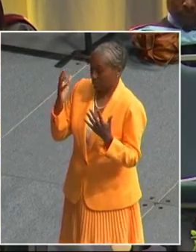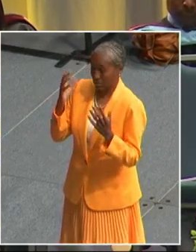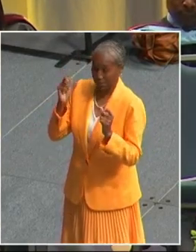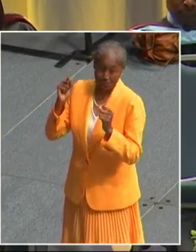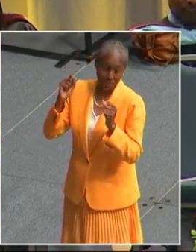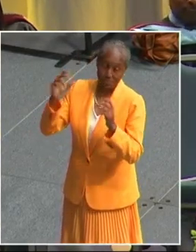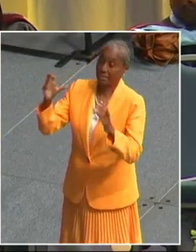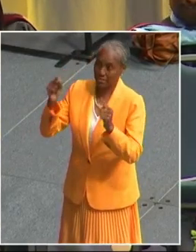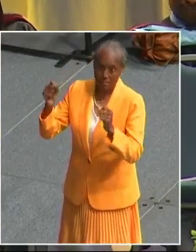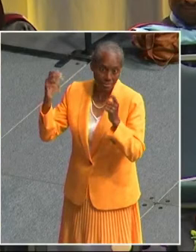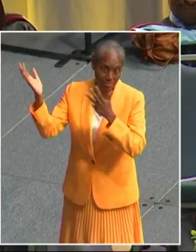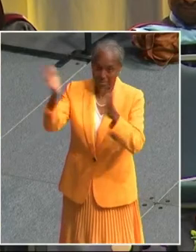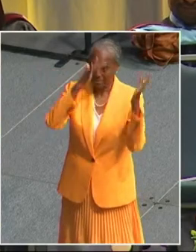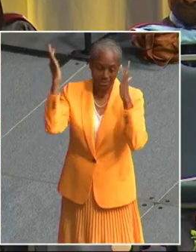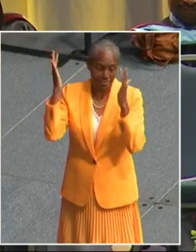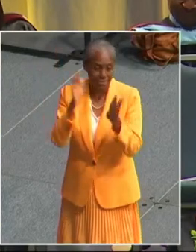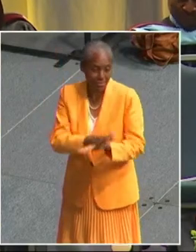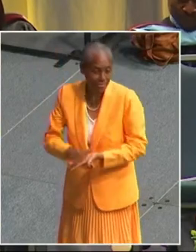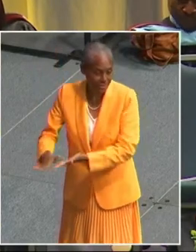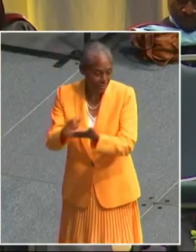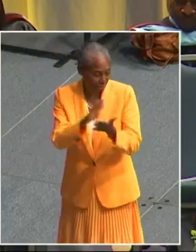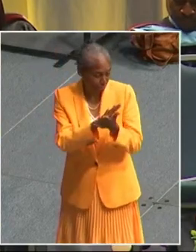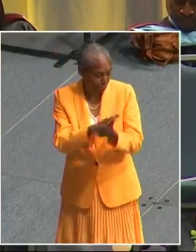a real big round of applause.